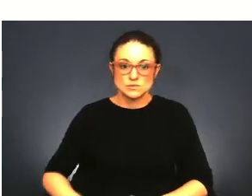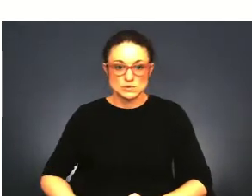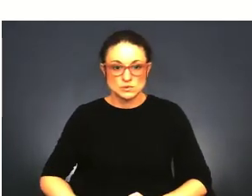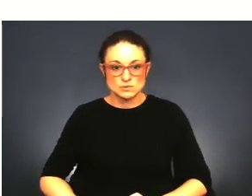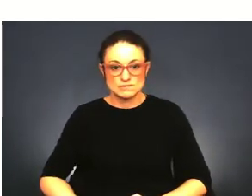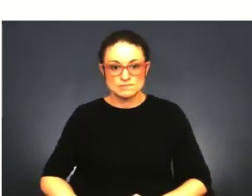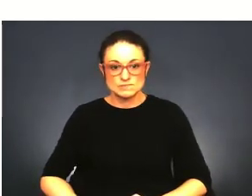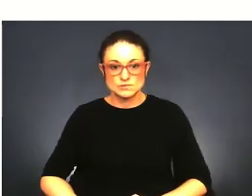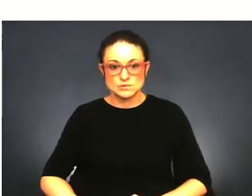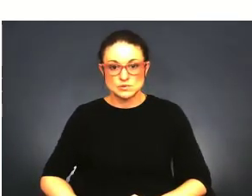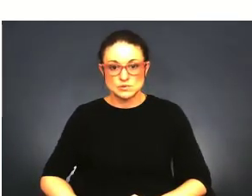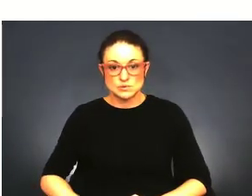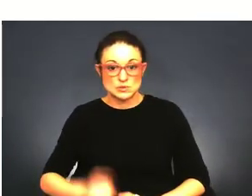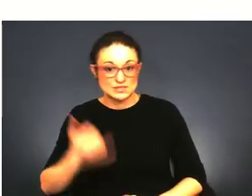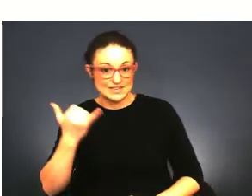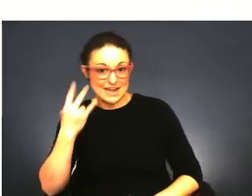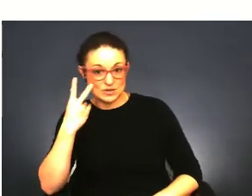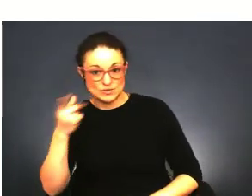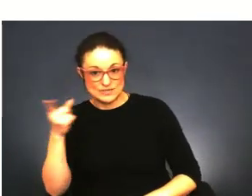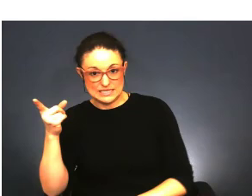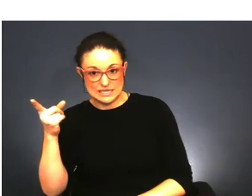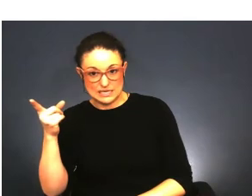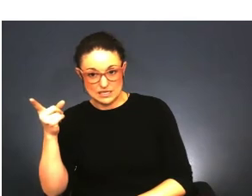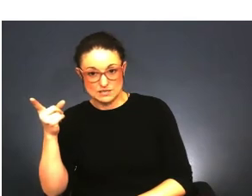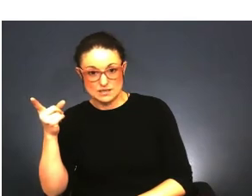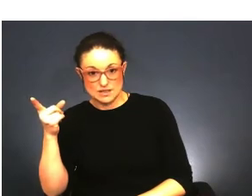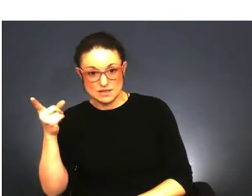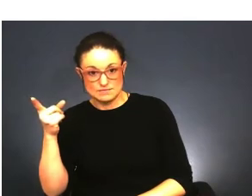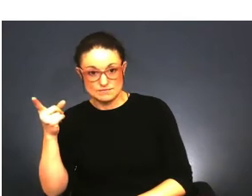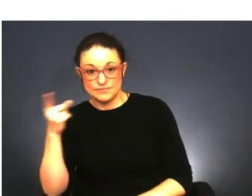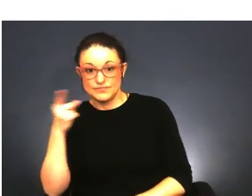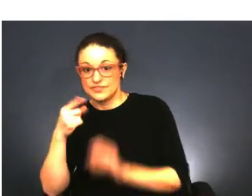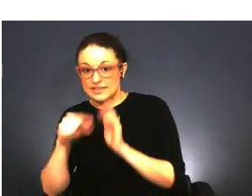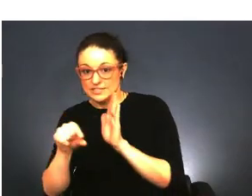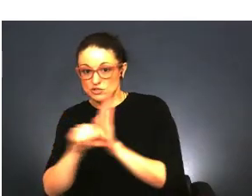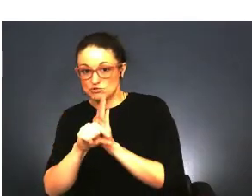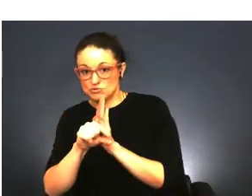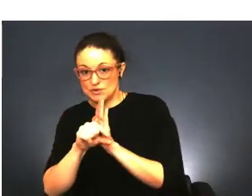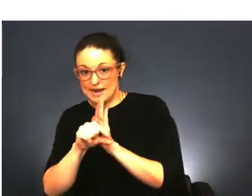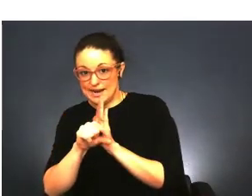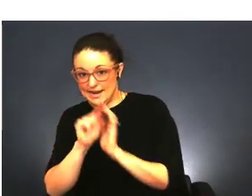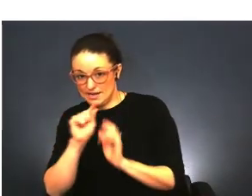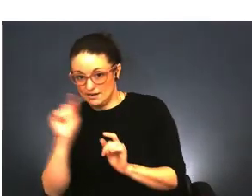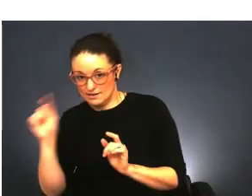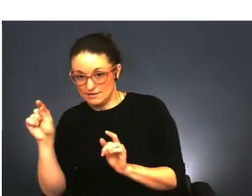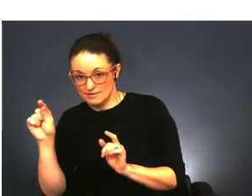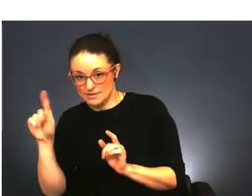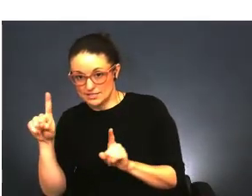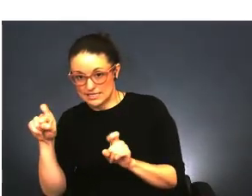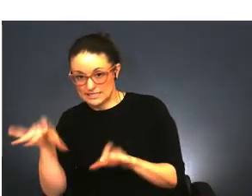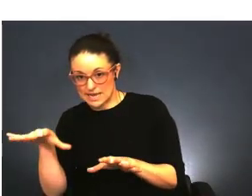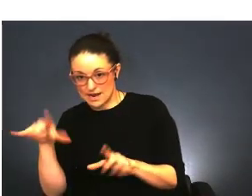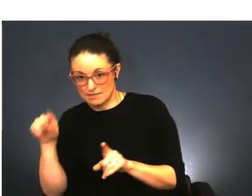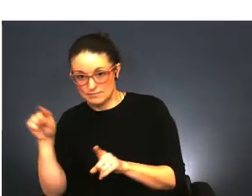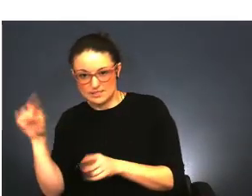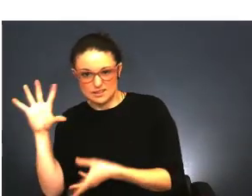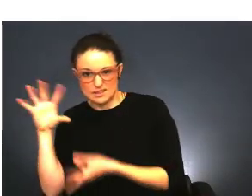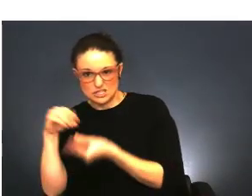And now you see that this grade is right in here and the total is right